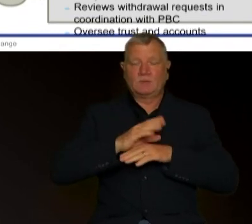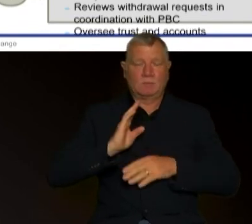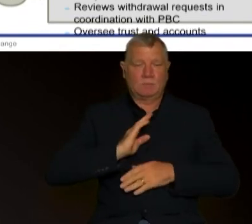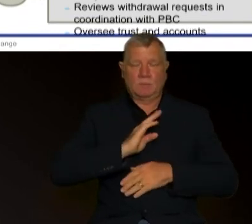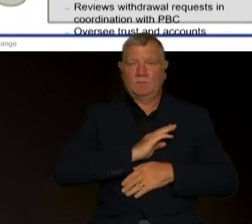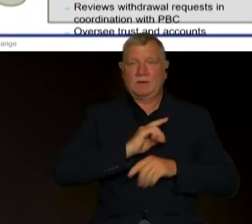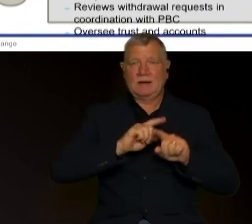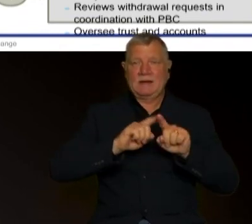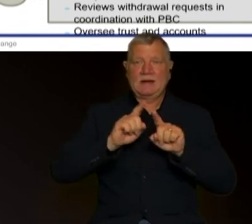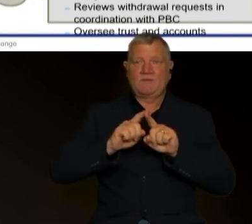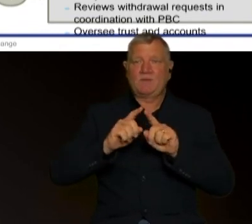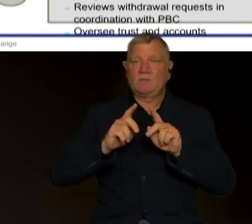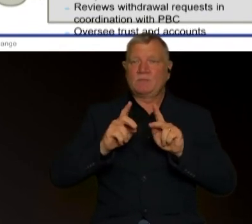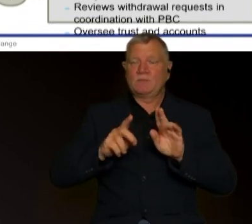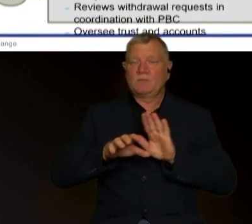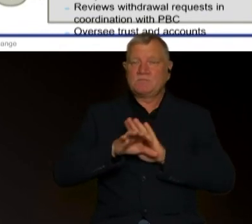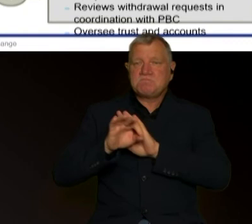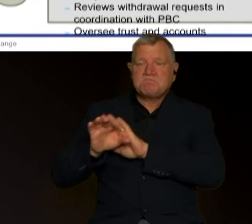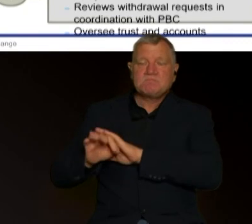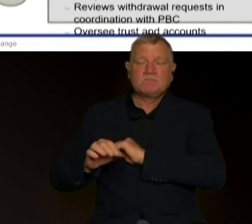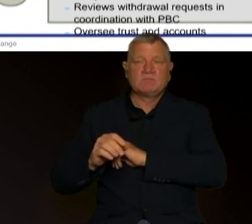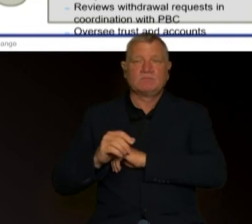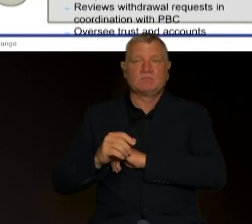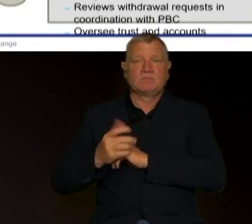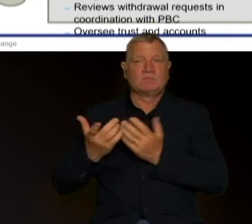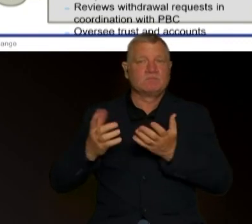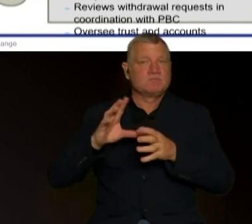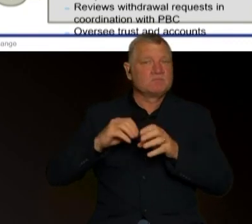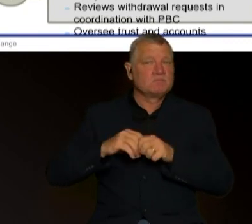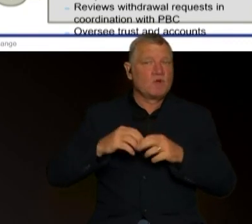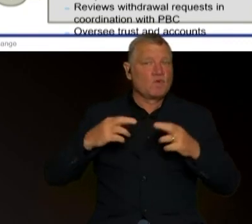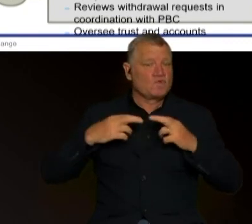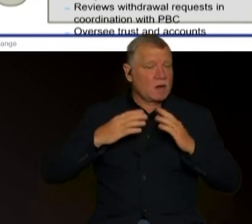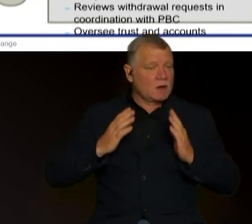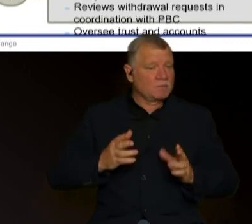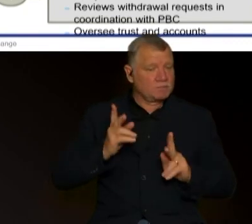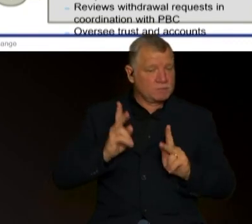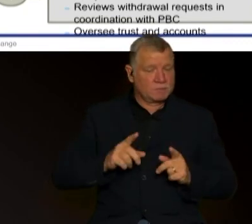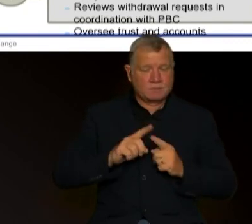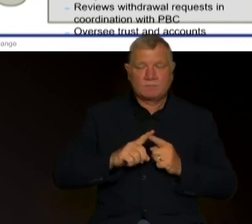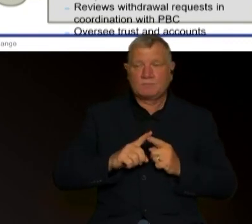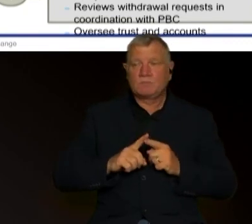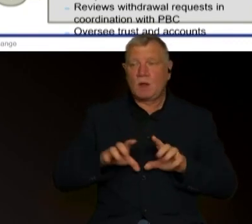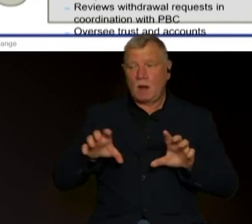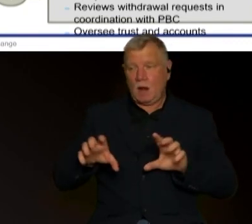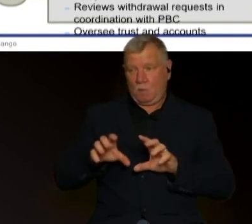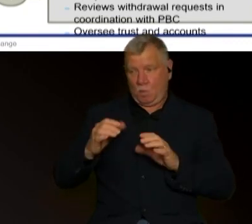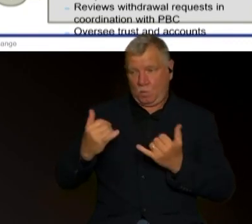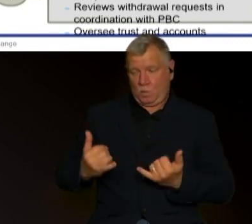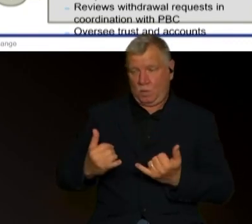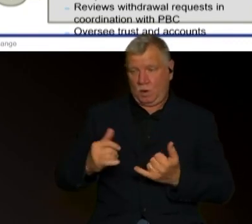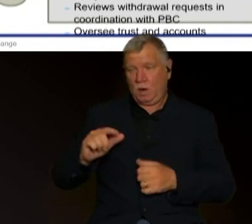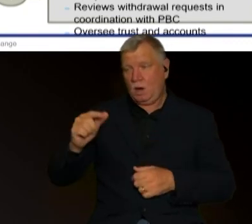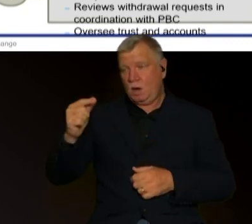by various stakeholders. The various stakeholders include retirees, active employees,